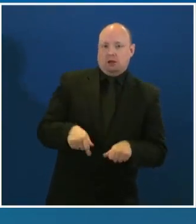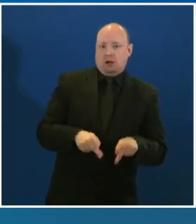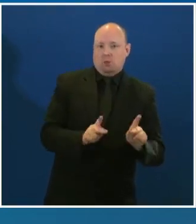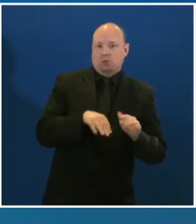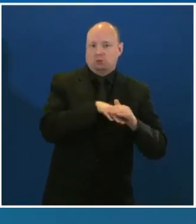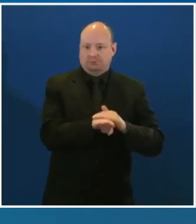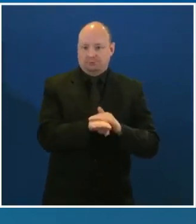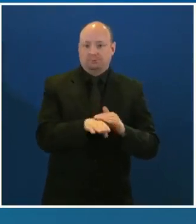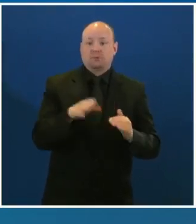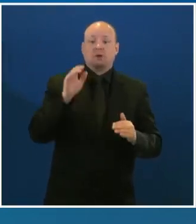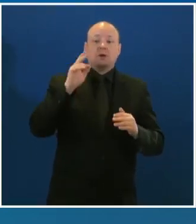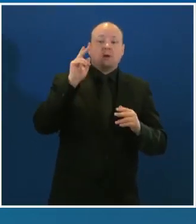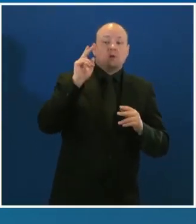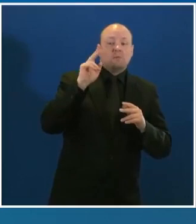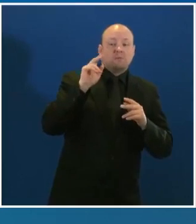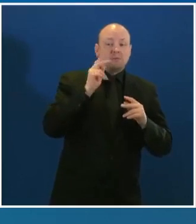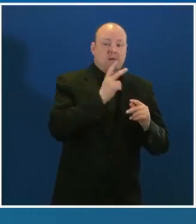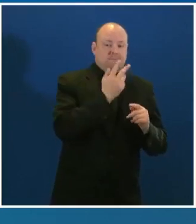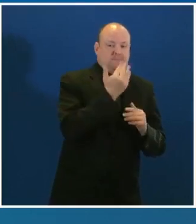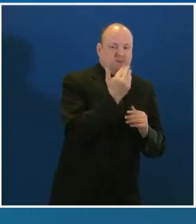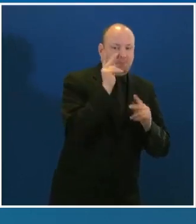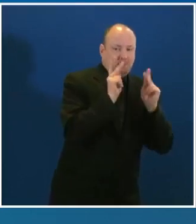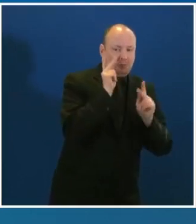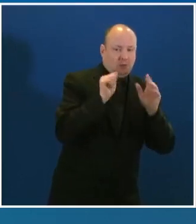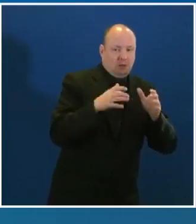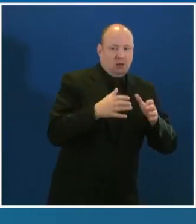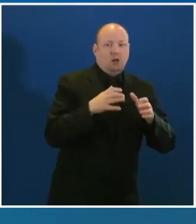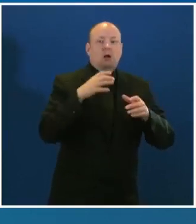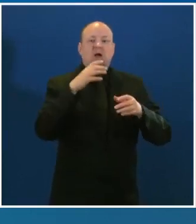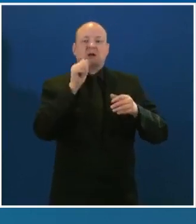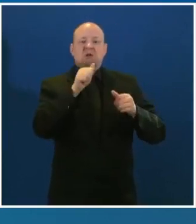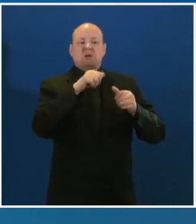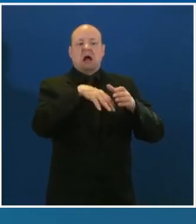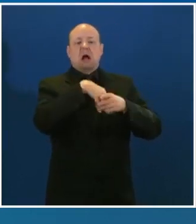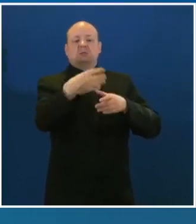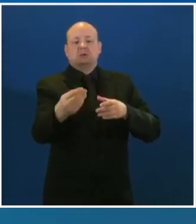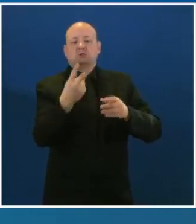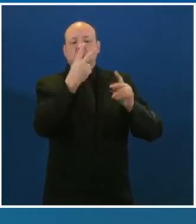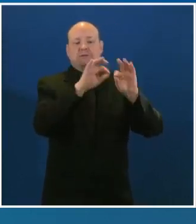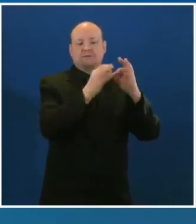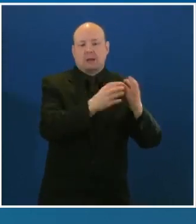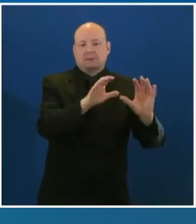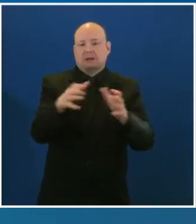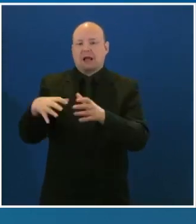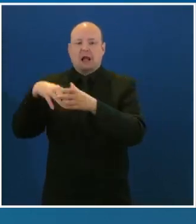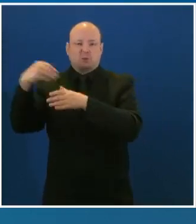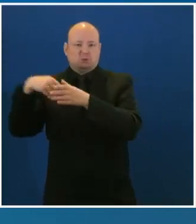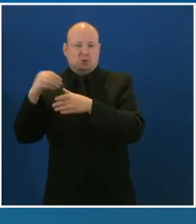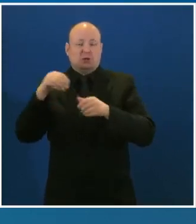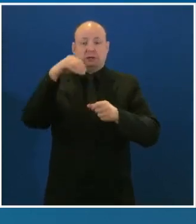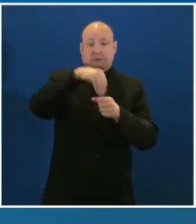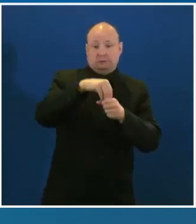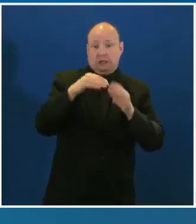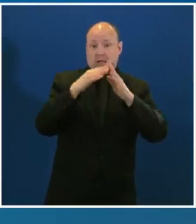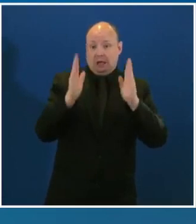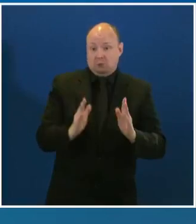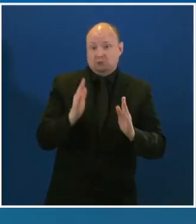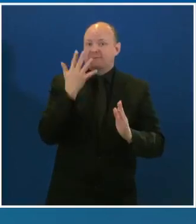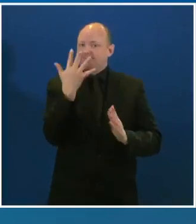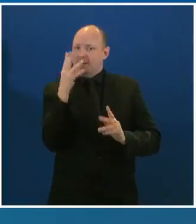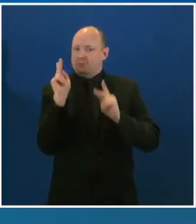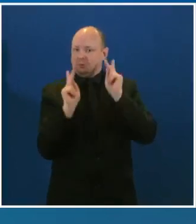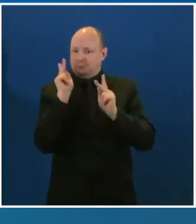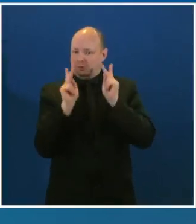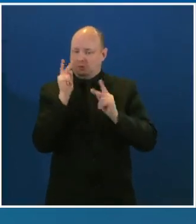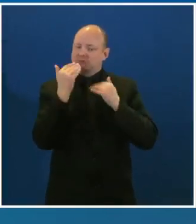families. Indoor gatherings are now permitted up to 5 people from 2 families. Indoor fitness and recreation facilities